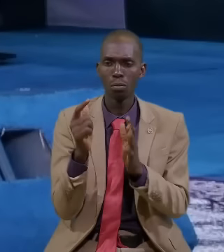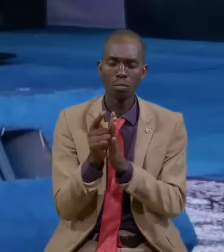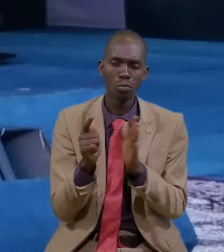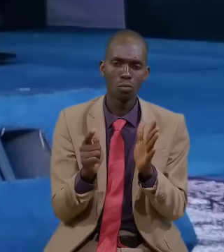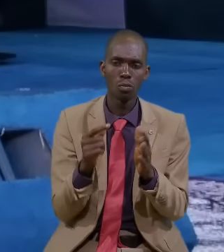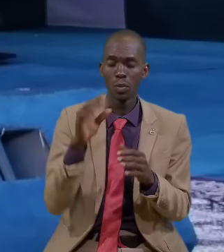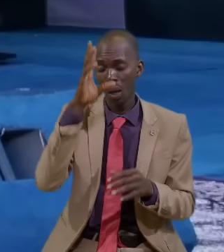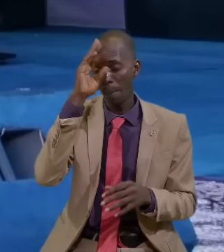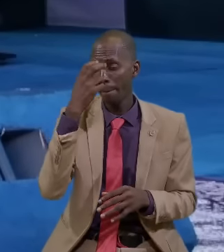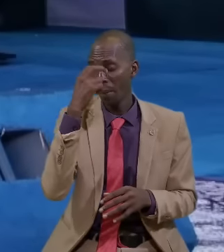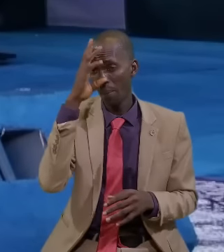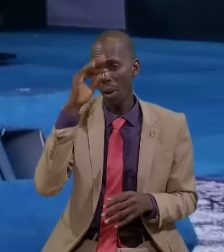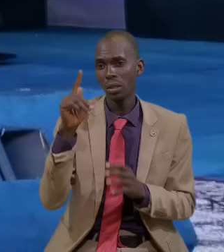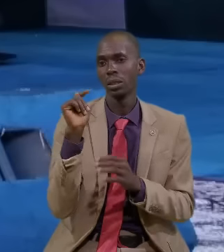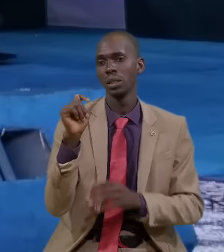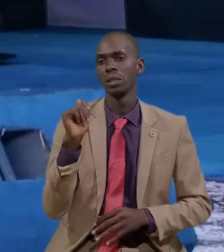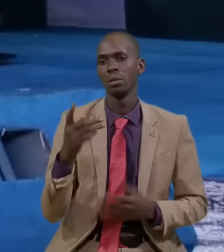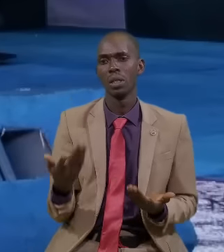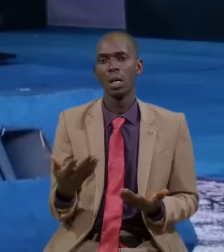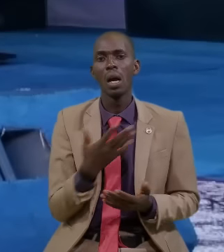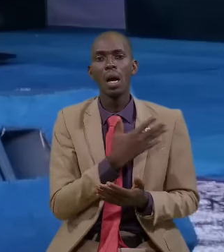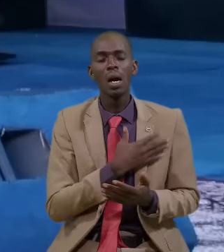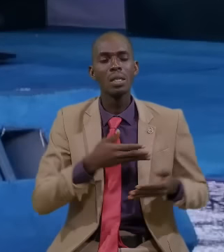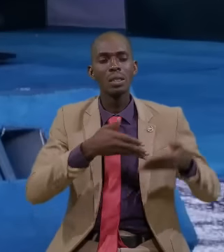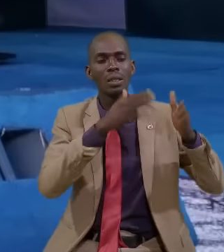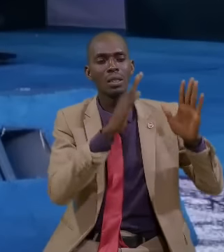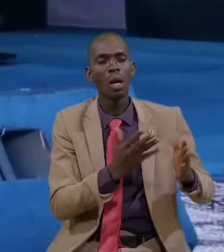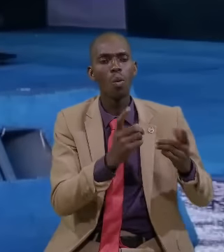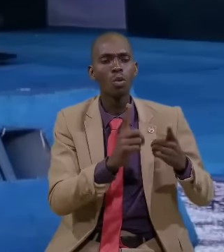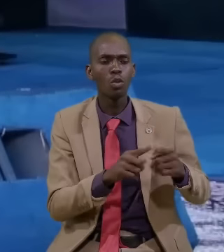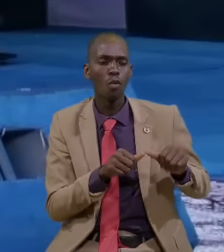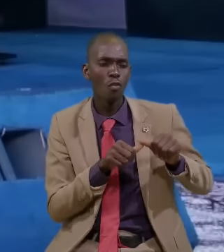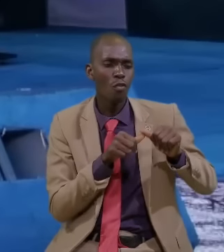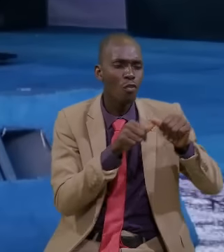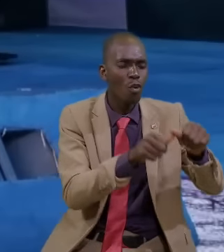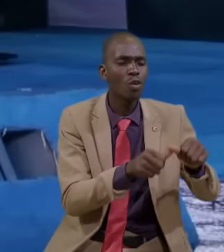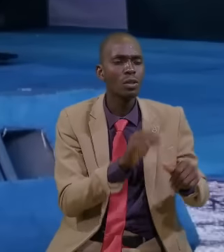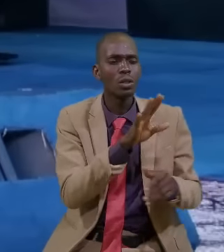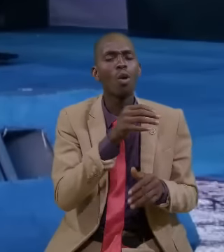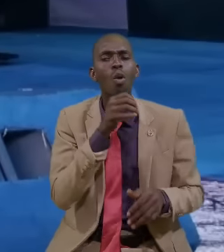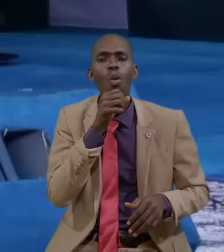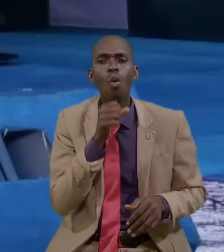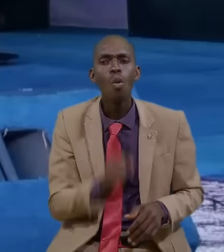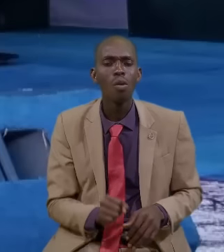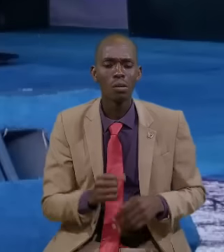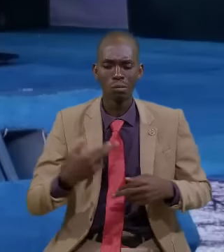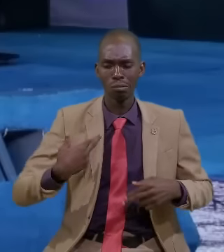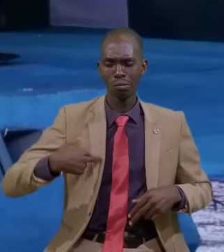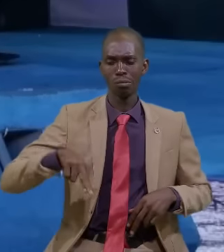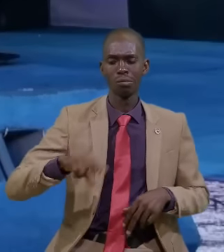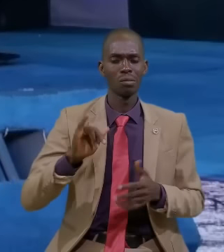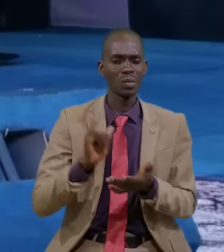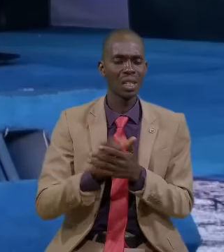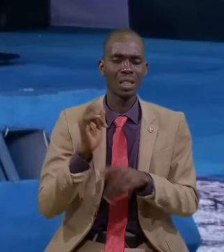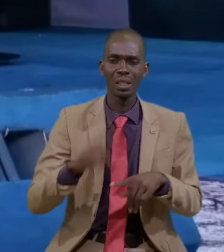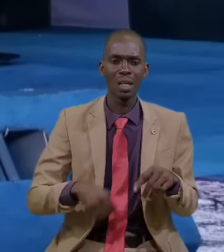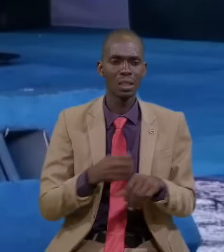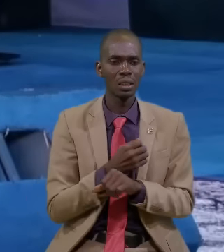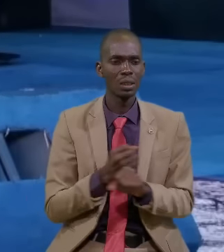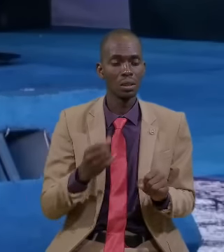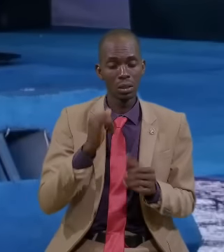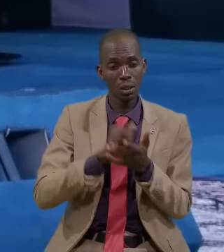they wanted to hold on to a religion that does not save. So they cast him out. And then were